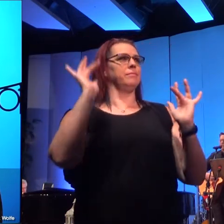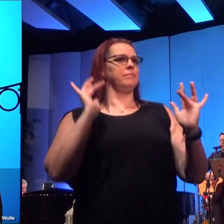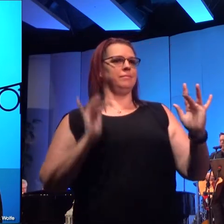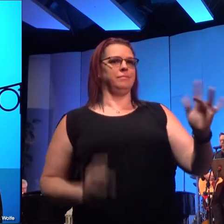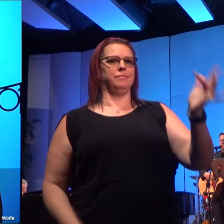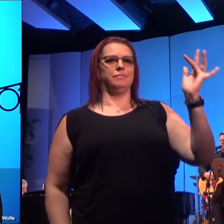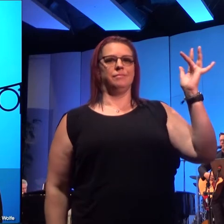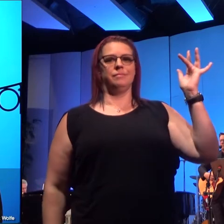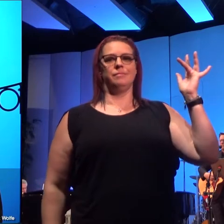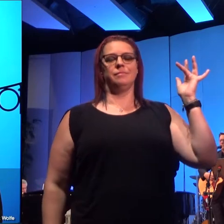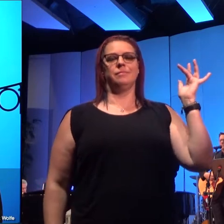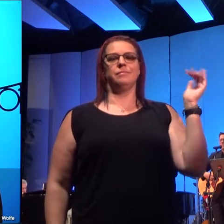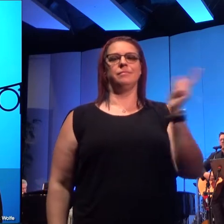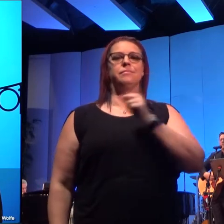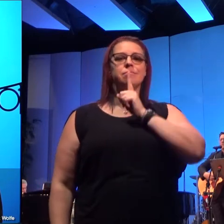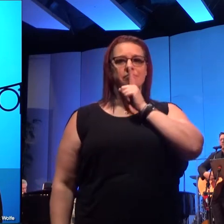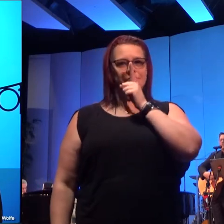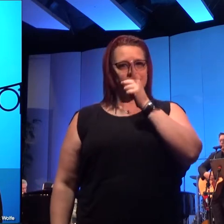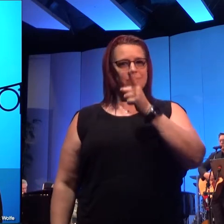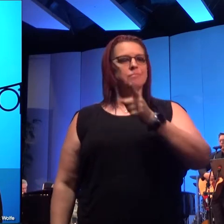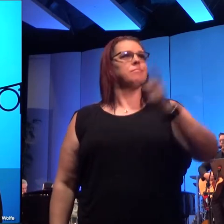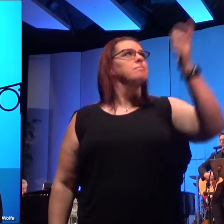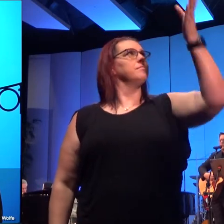each face.